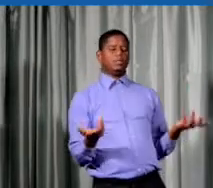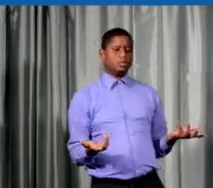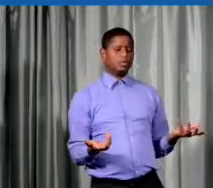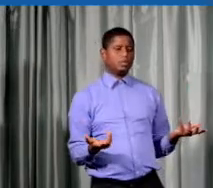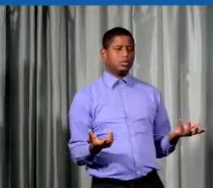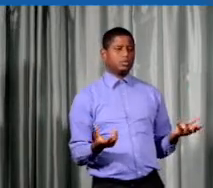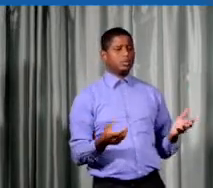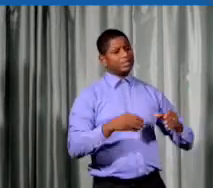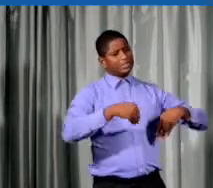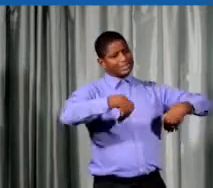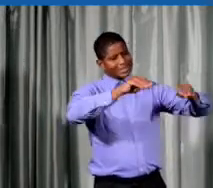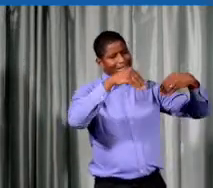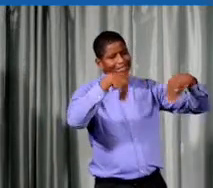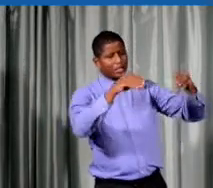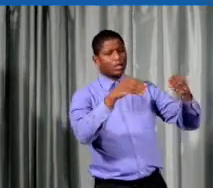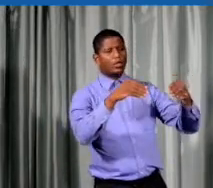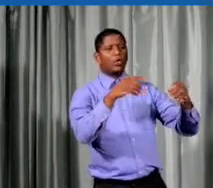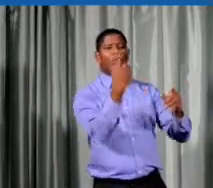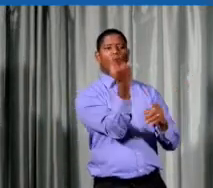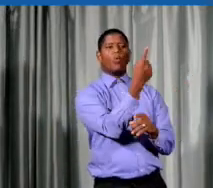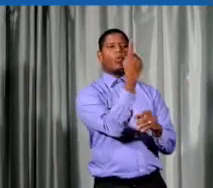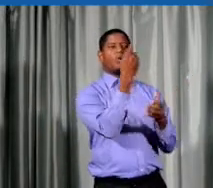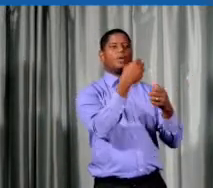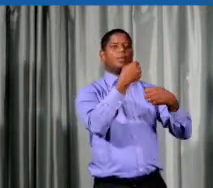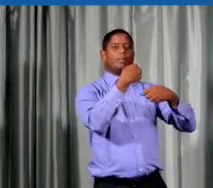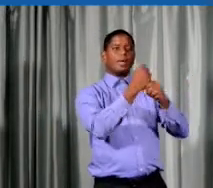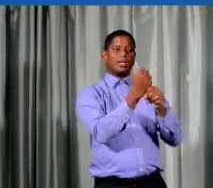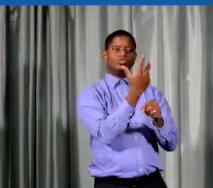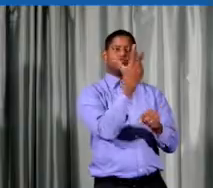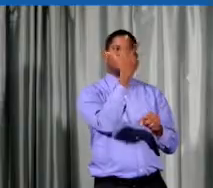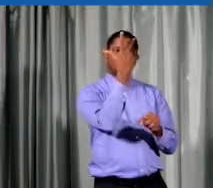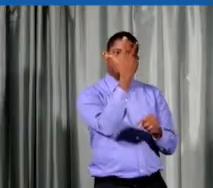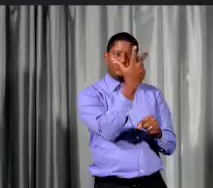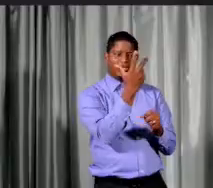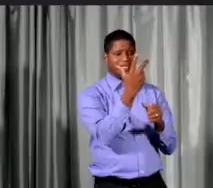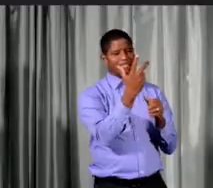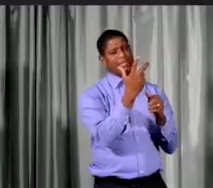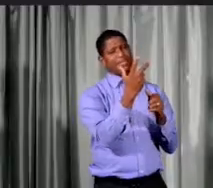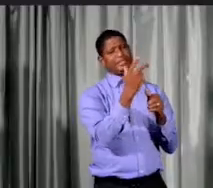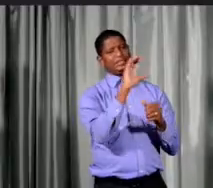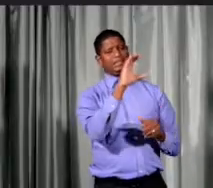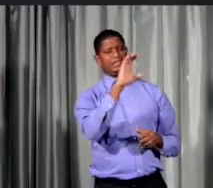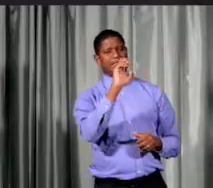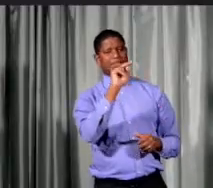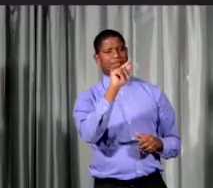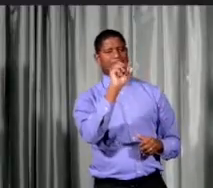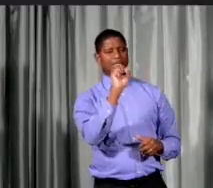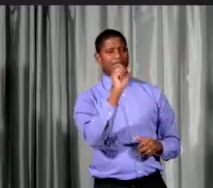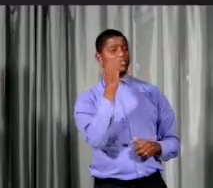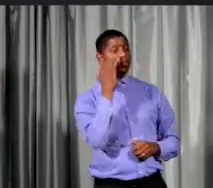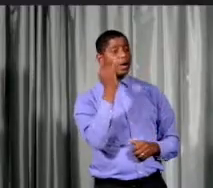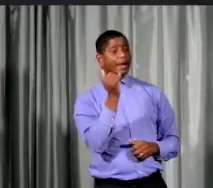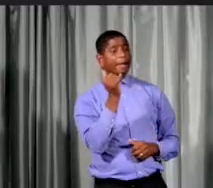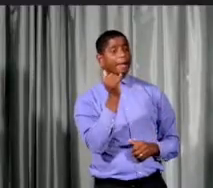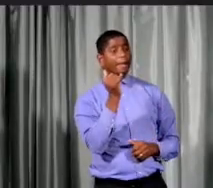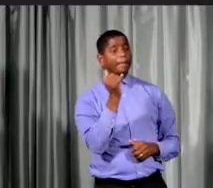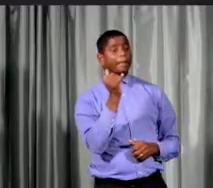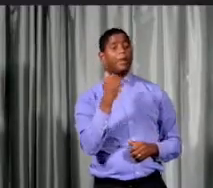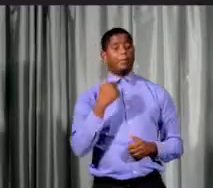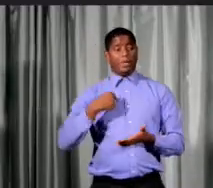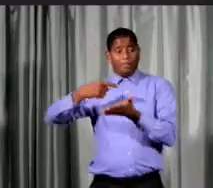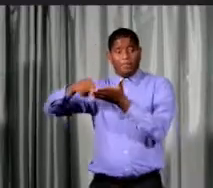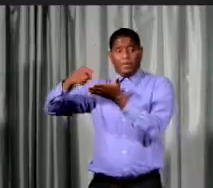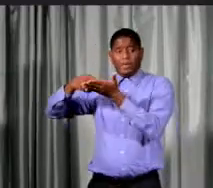this is increasing, all my expenses have been going up, right? Just adding